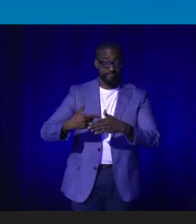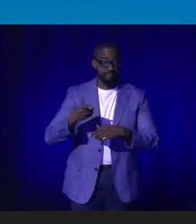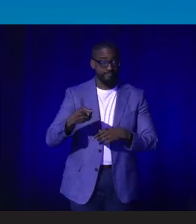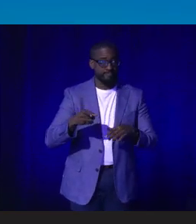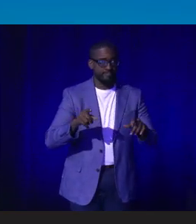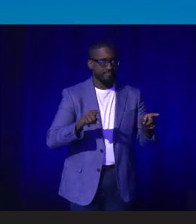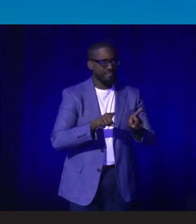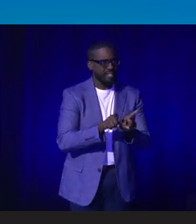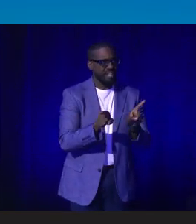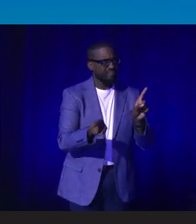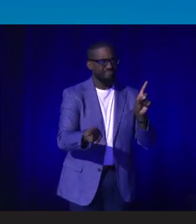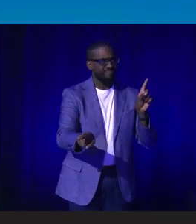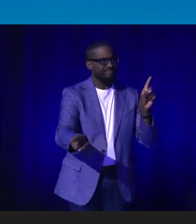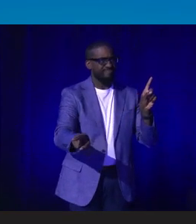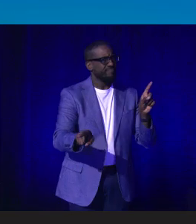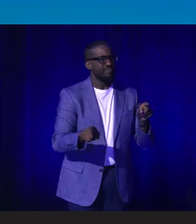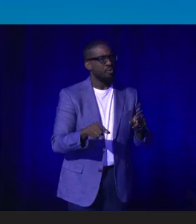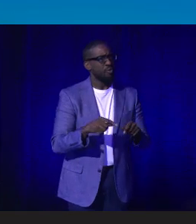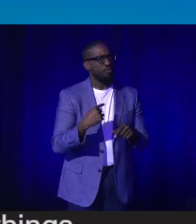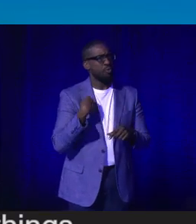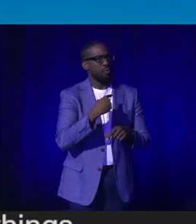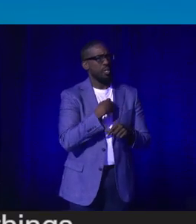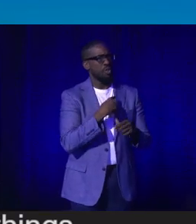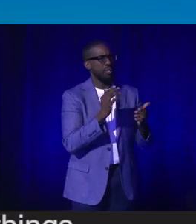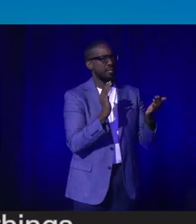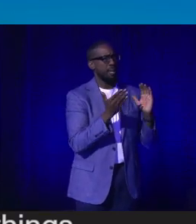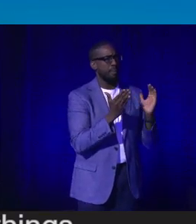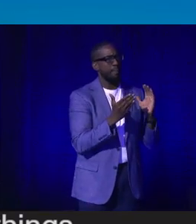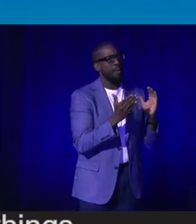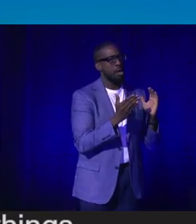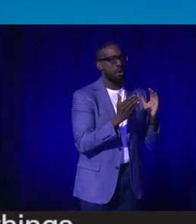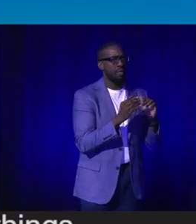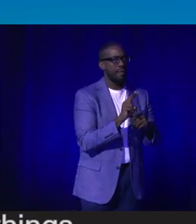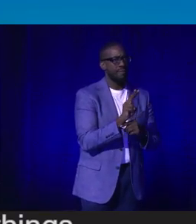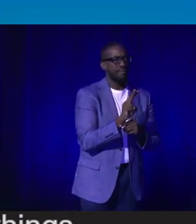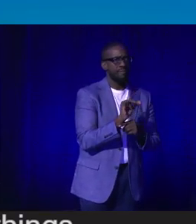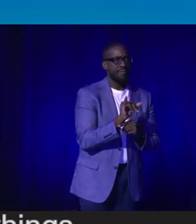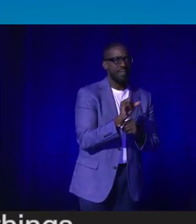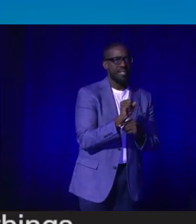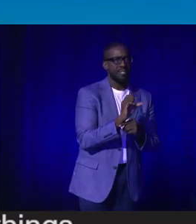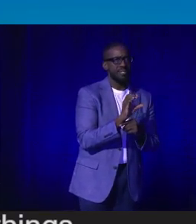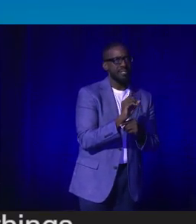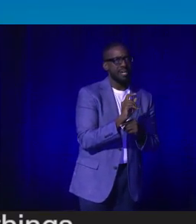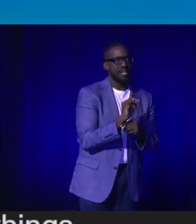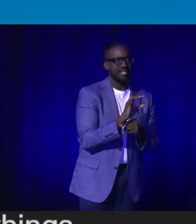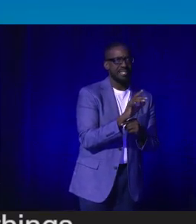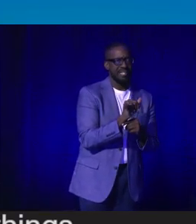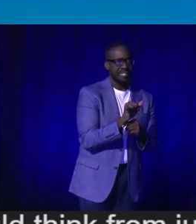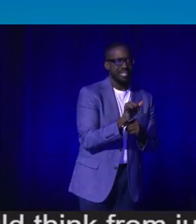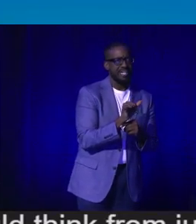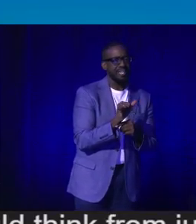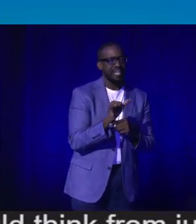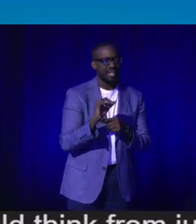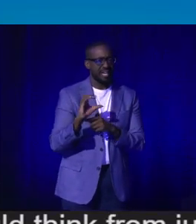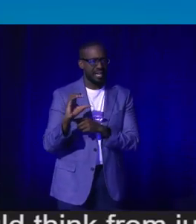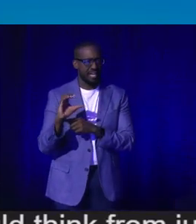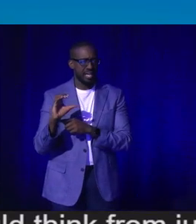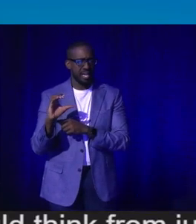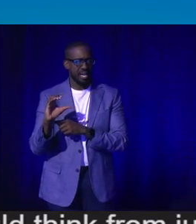incongruent with what we would think from just comparing things like viscosity and conductivity. So the solvation is playing a very important